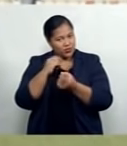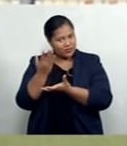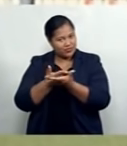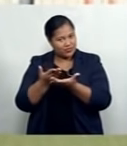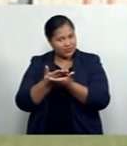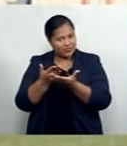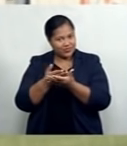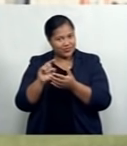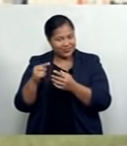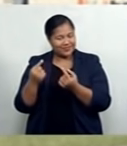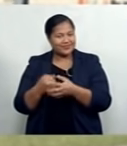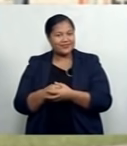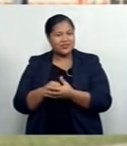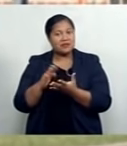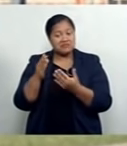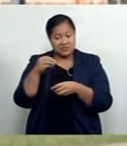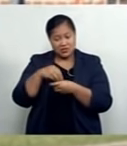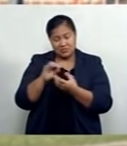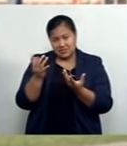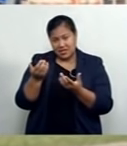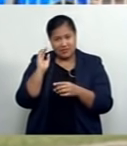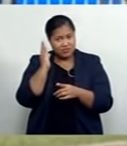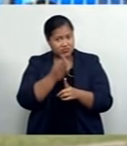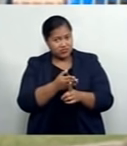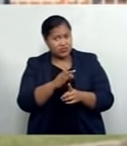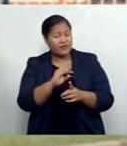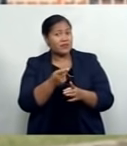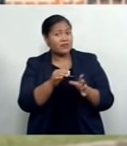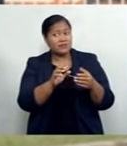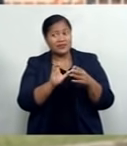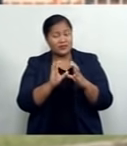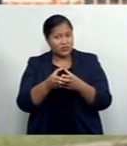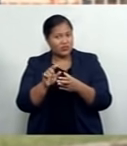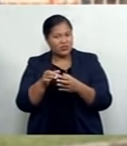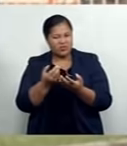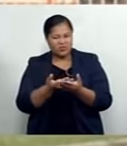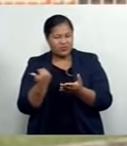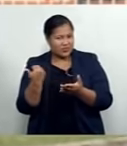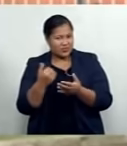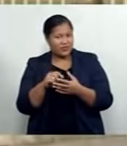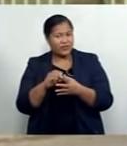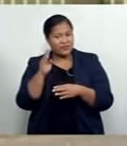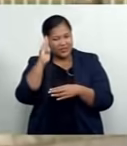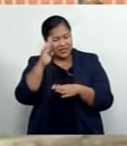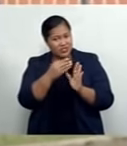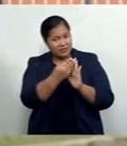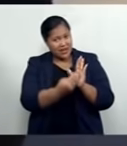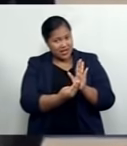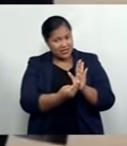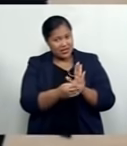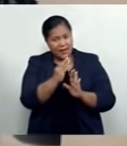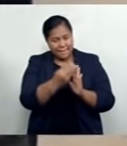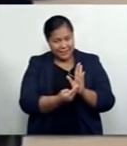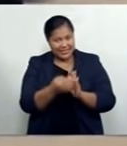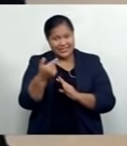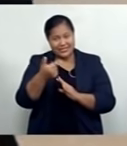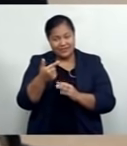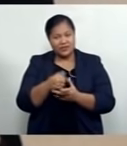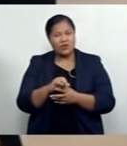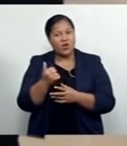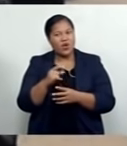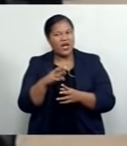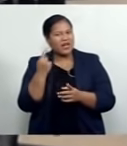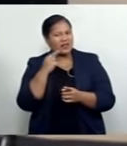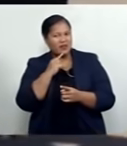proceedings include whether there was a directive by the party to vote against the national budget and Bill 17, and if there was a